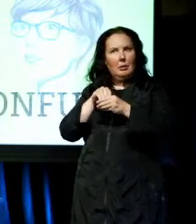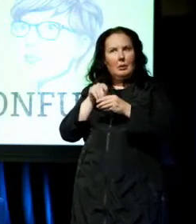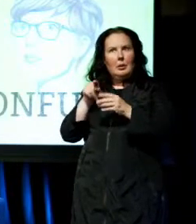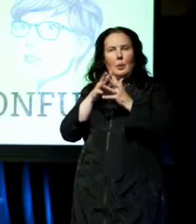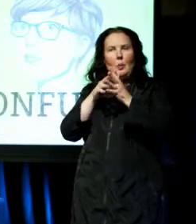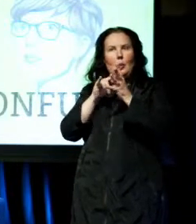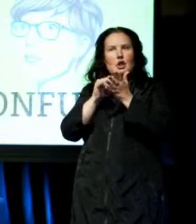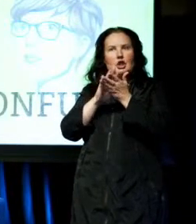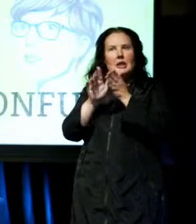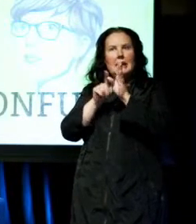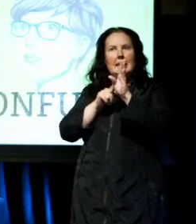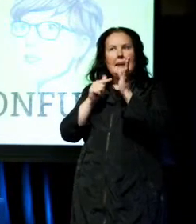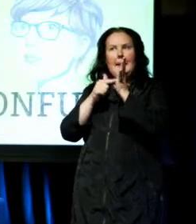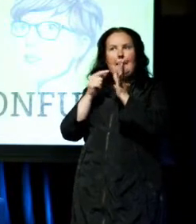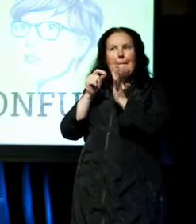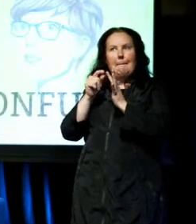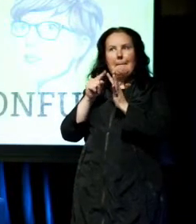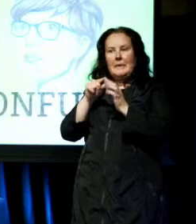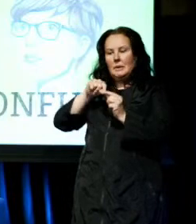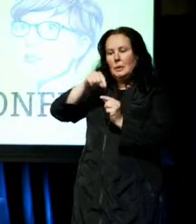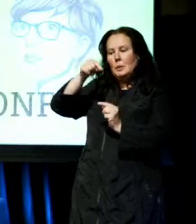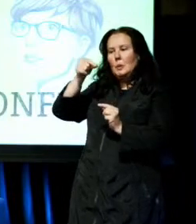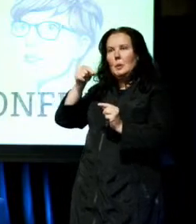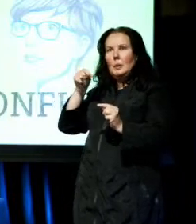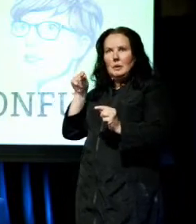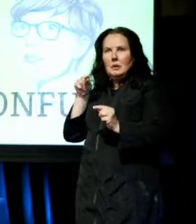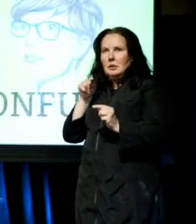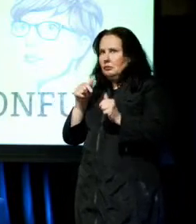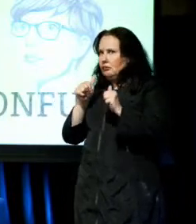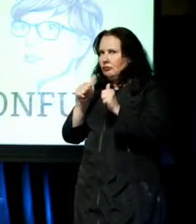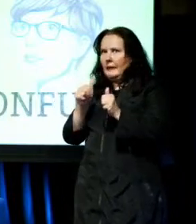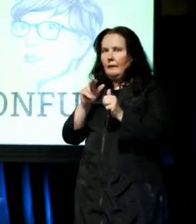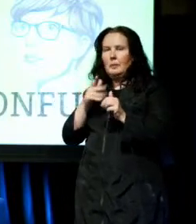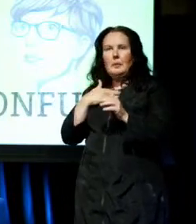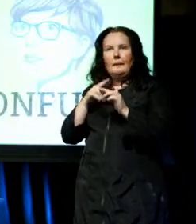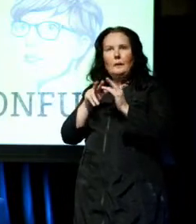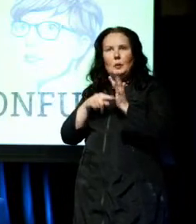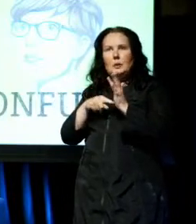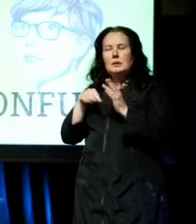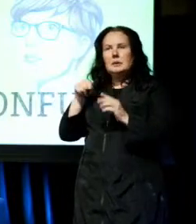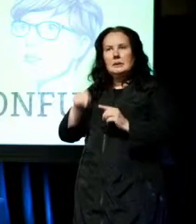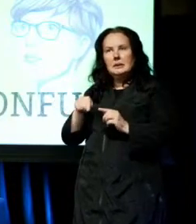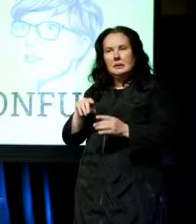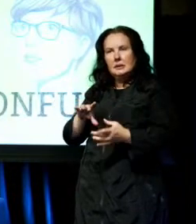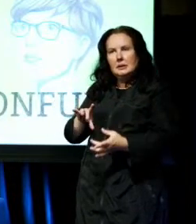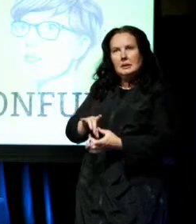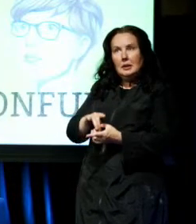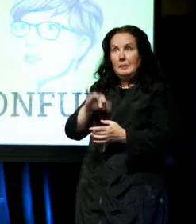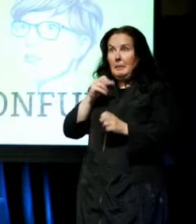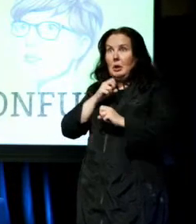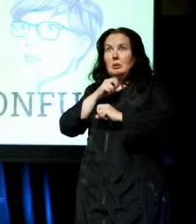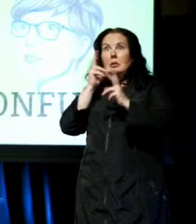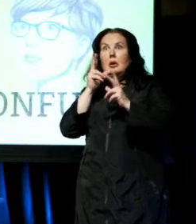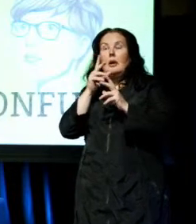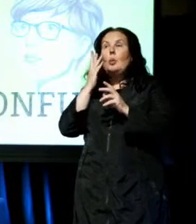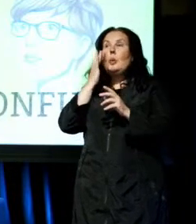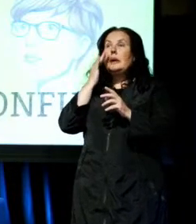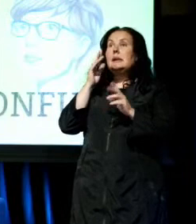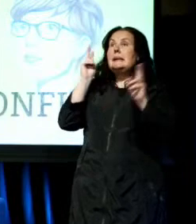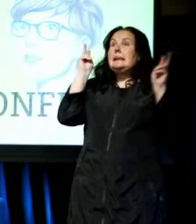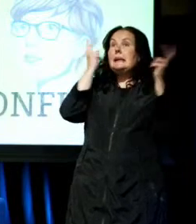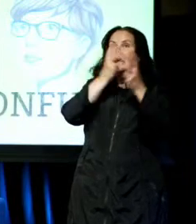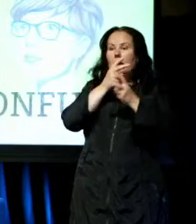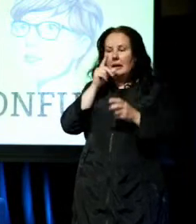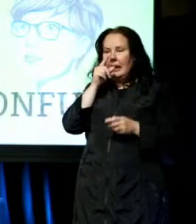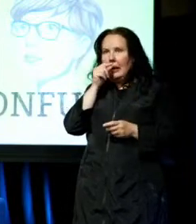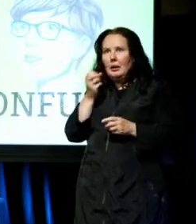great product. Next, I'm going to get some holographic or like glow-in-the-dark washi tape. Again, a hush. A hush, wow. I'm getting